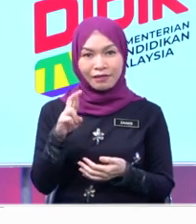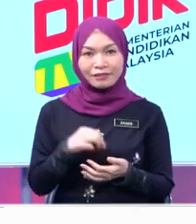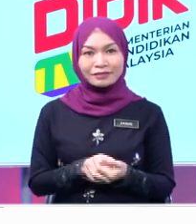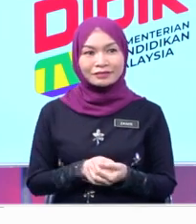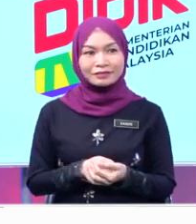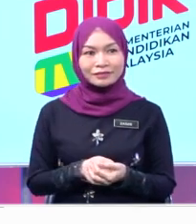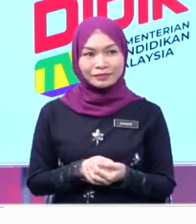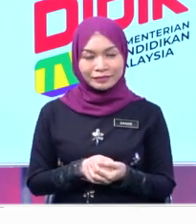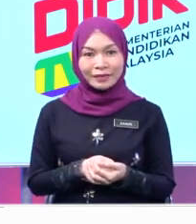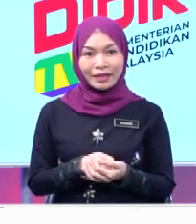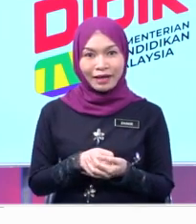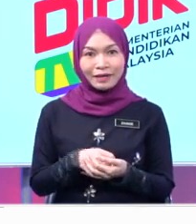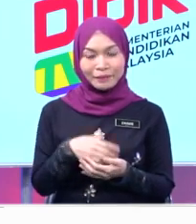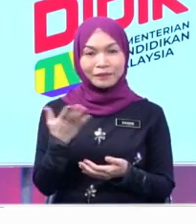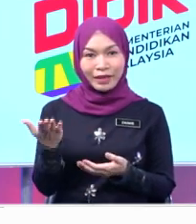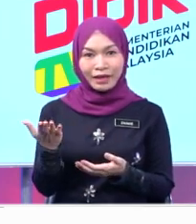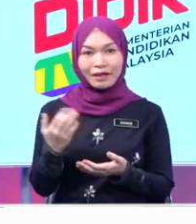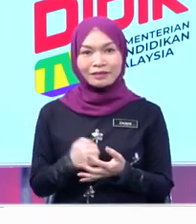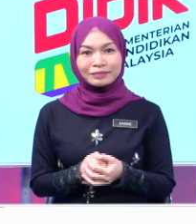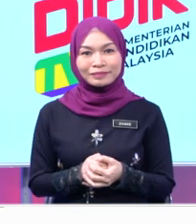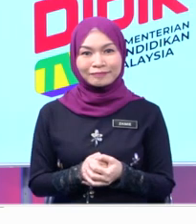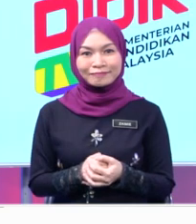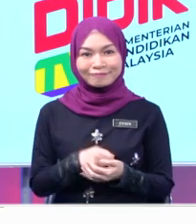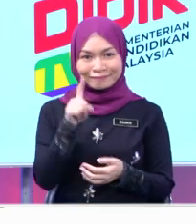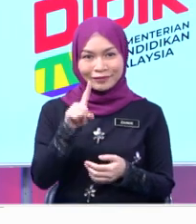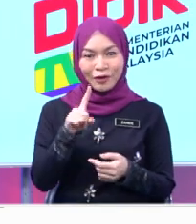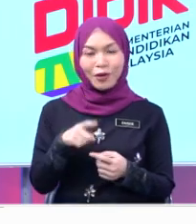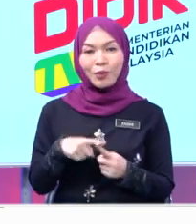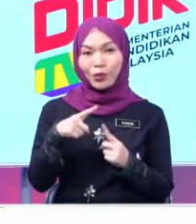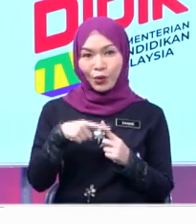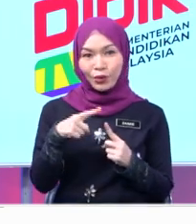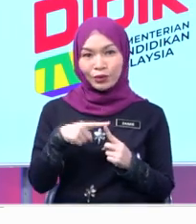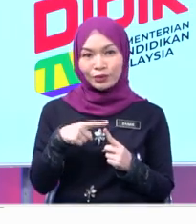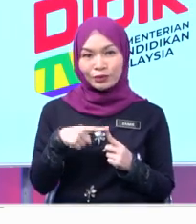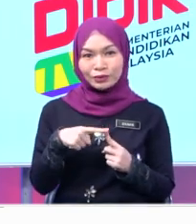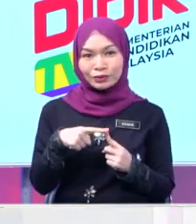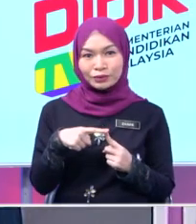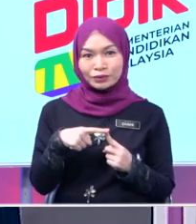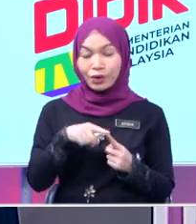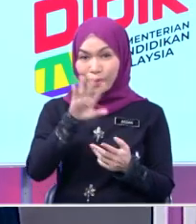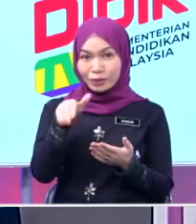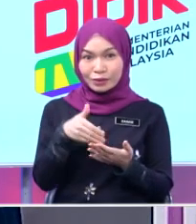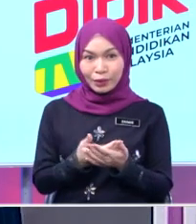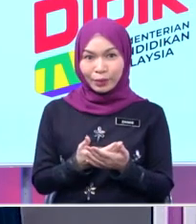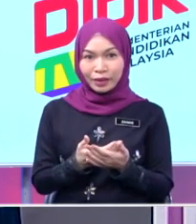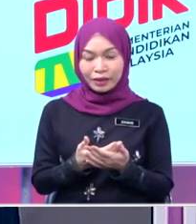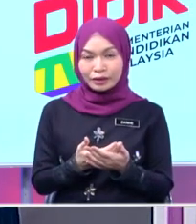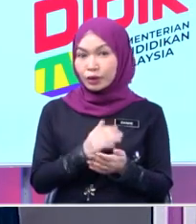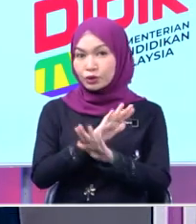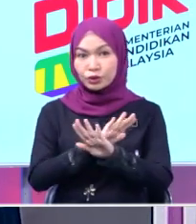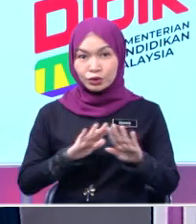becomes they are. Okay. One more note to everyone out there. Do not be confused with the